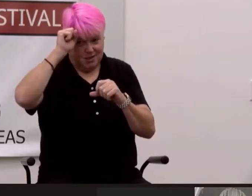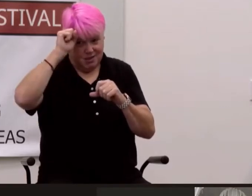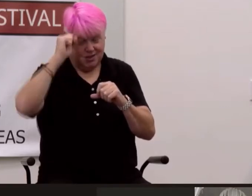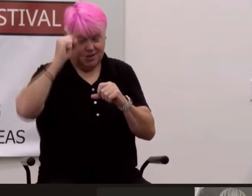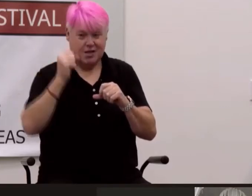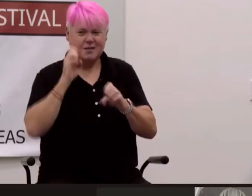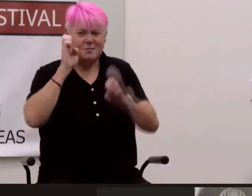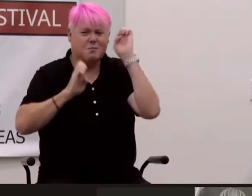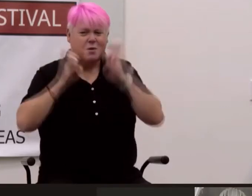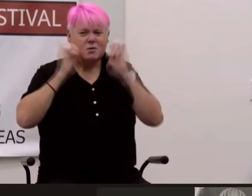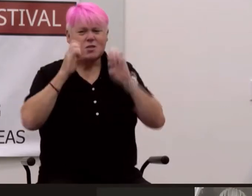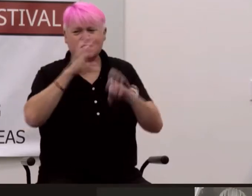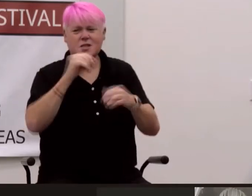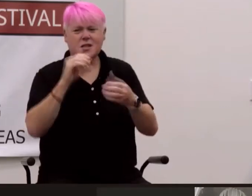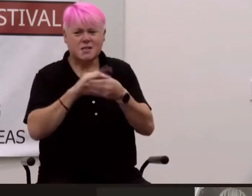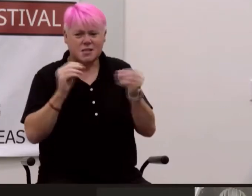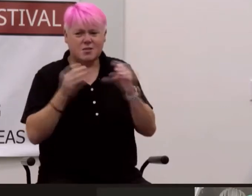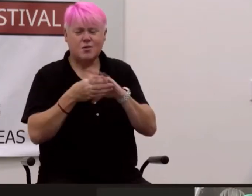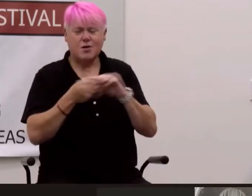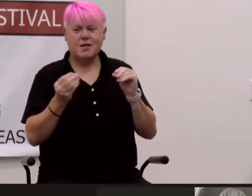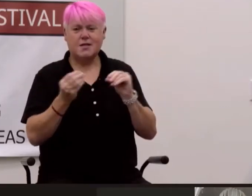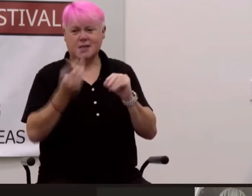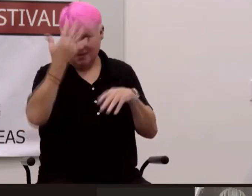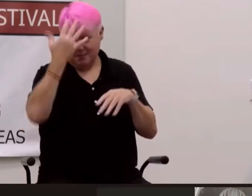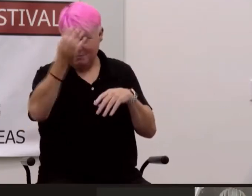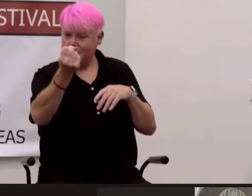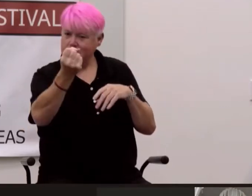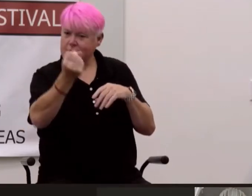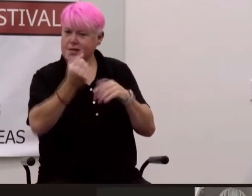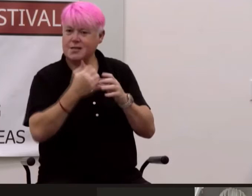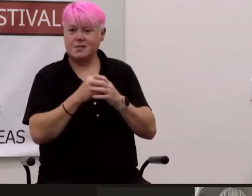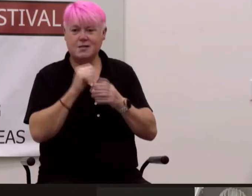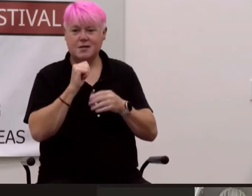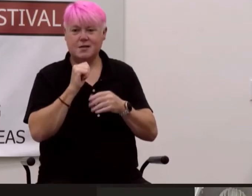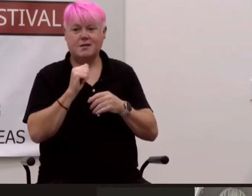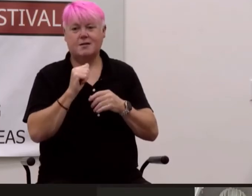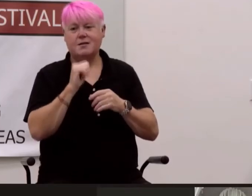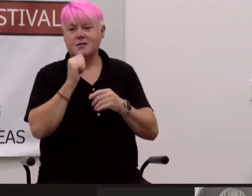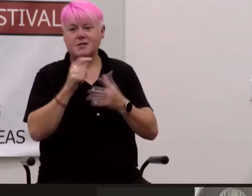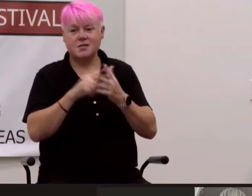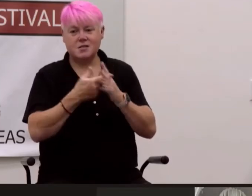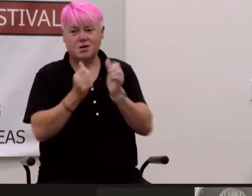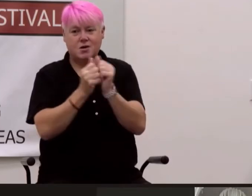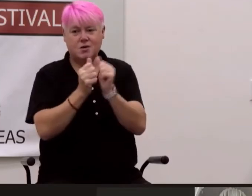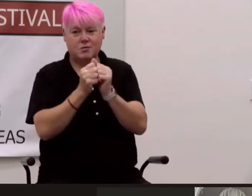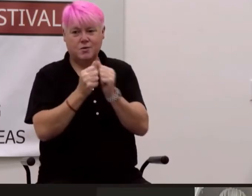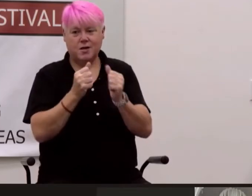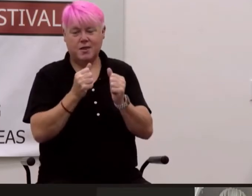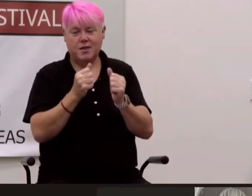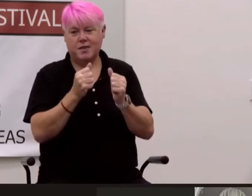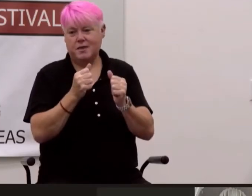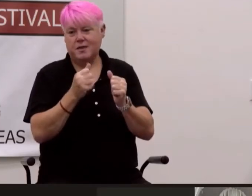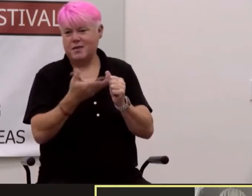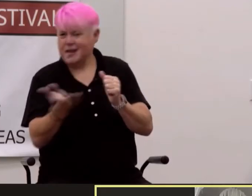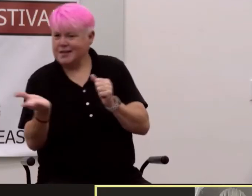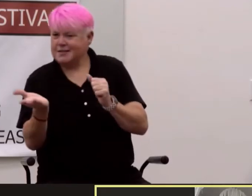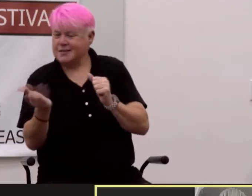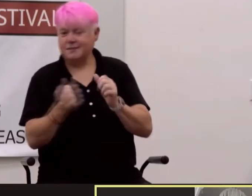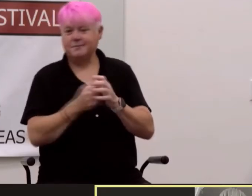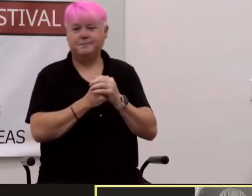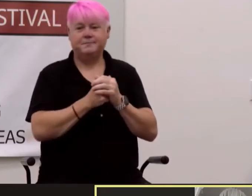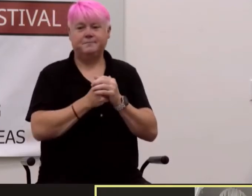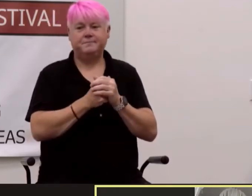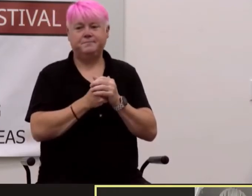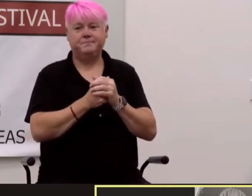and stories and memories. So he doesn't start with ingredients. Maybe tell them a little bit about how you start